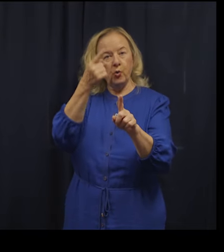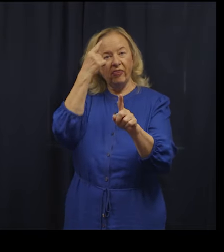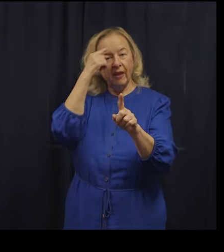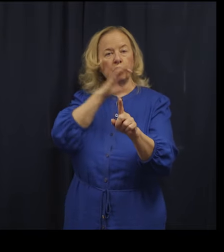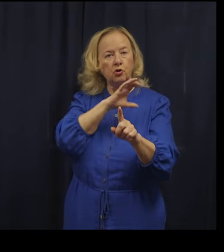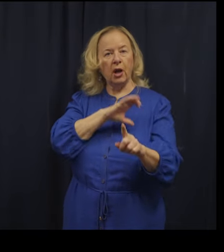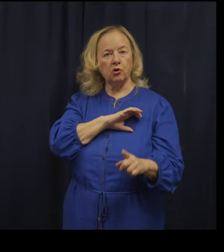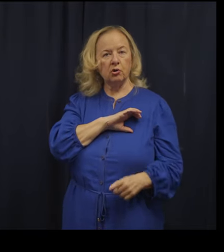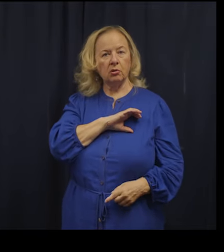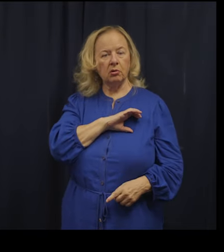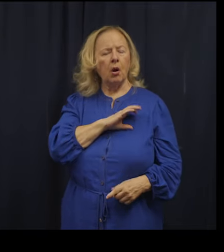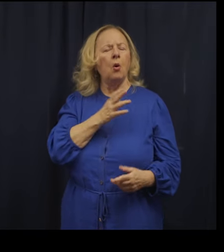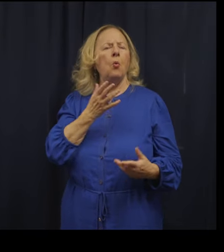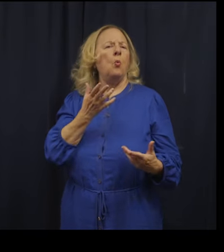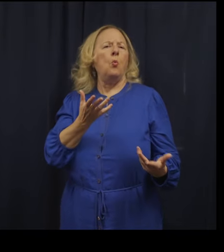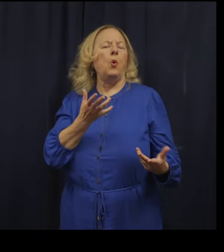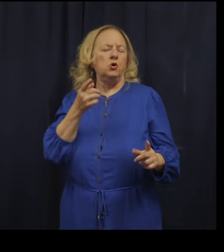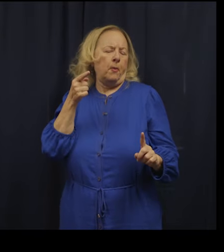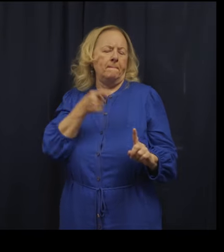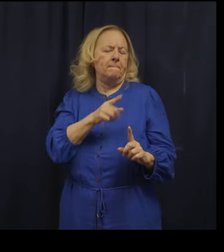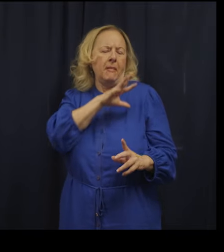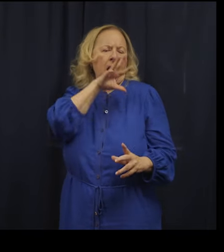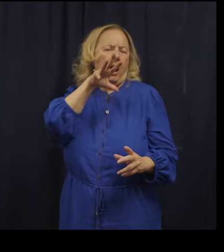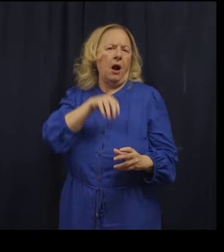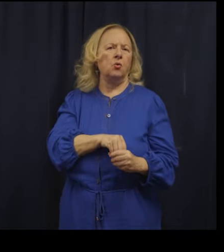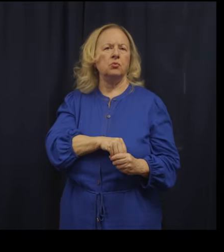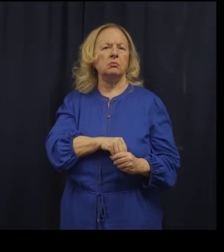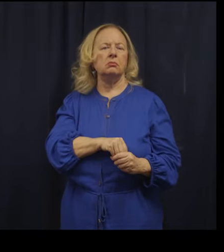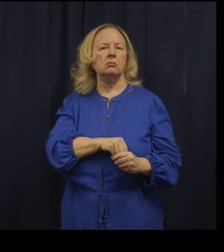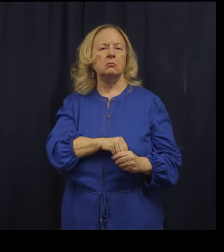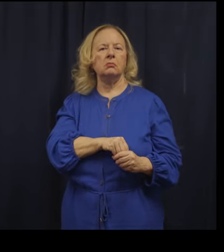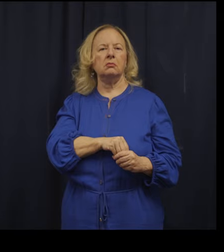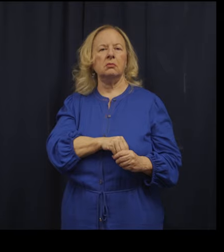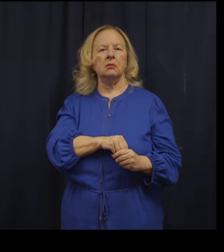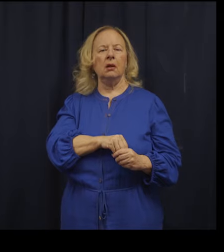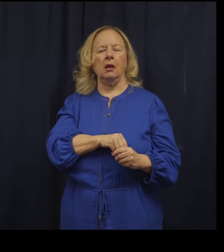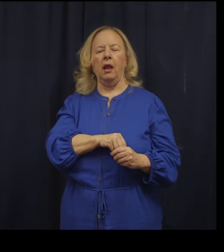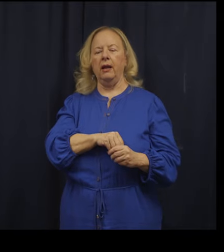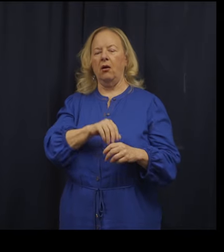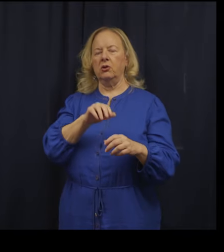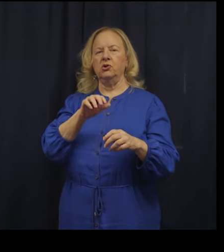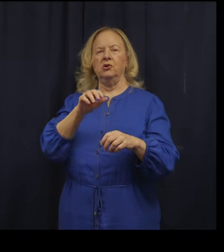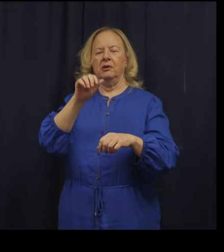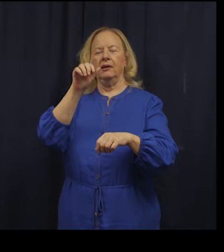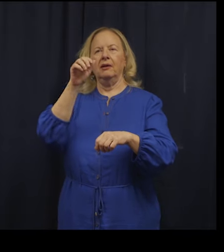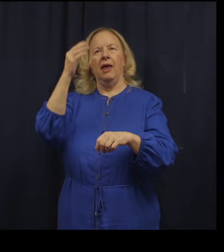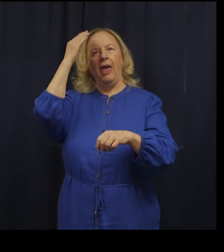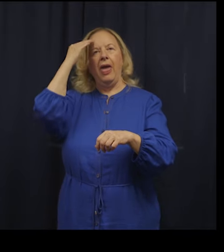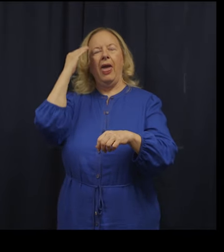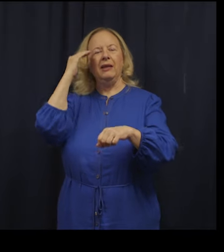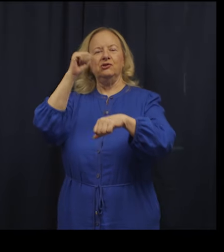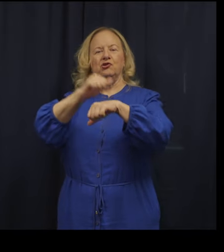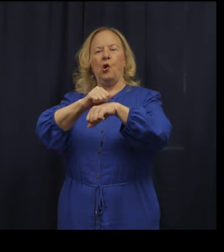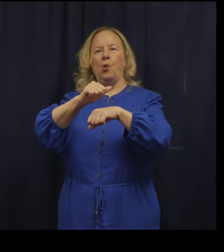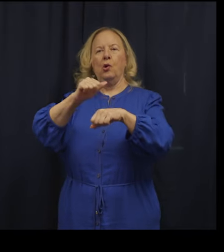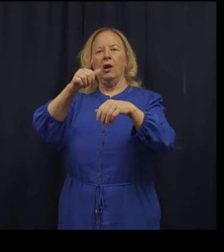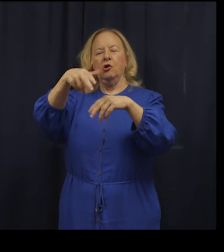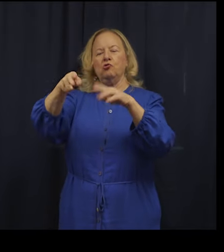think your character is, what you're all about, like even on your headstone, you'd want to write something, you know,